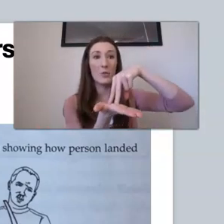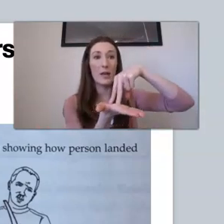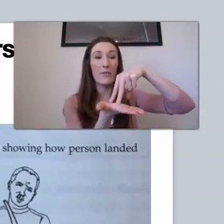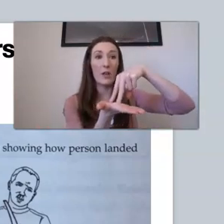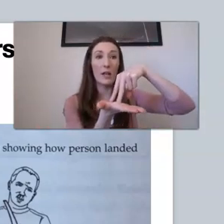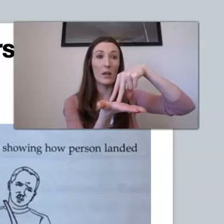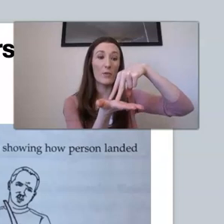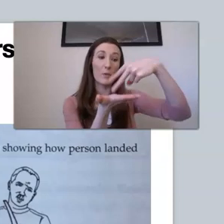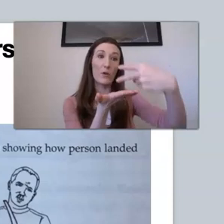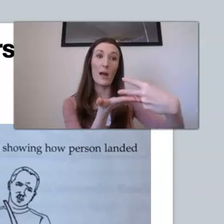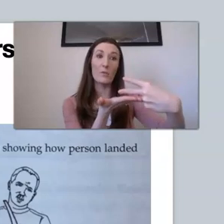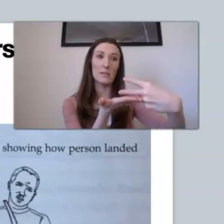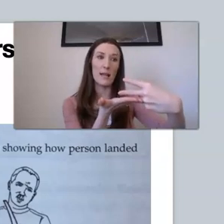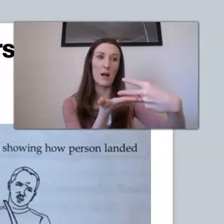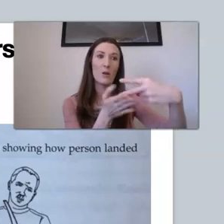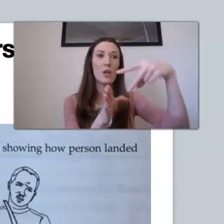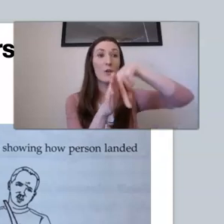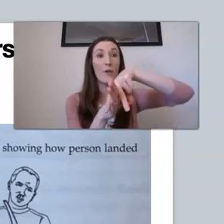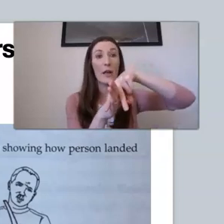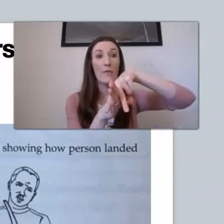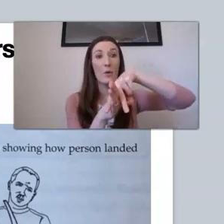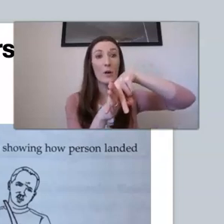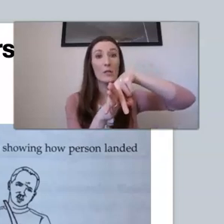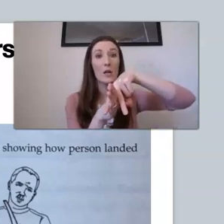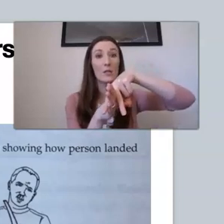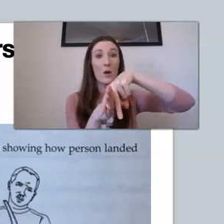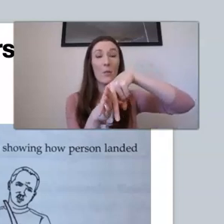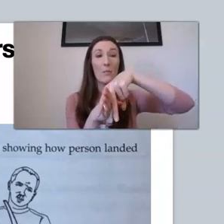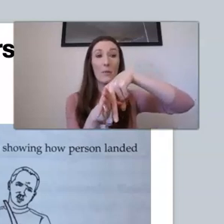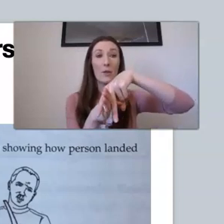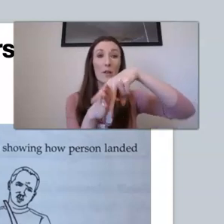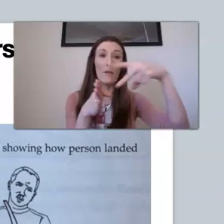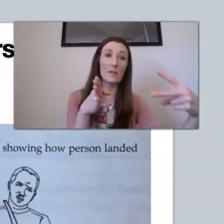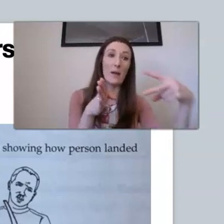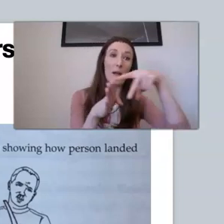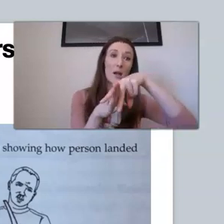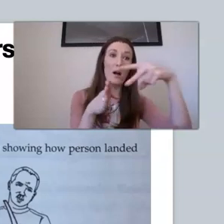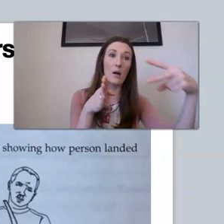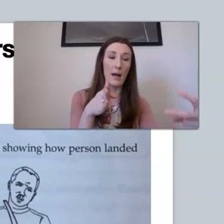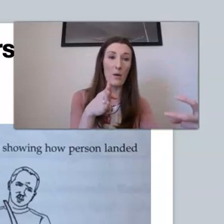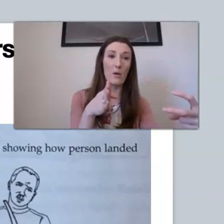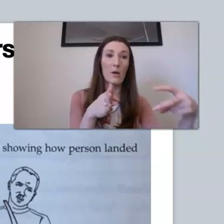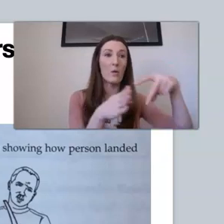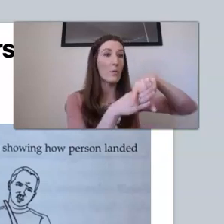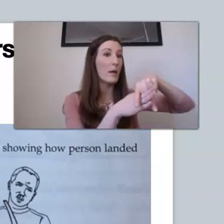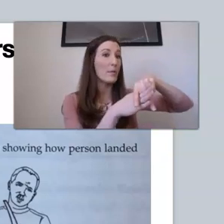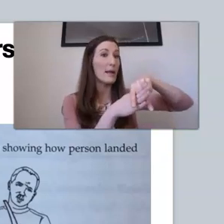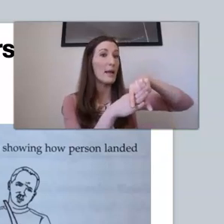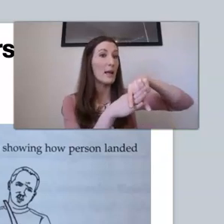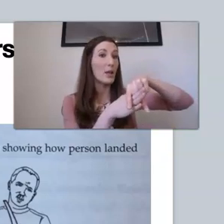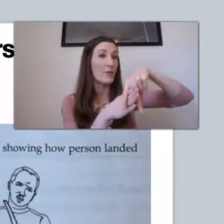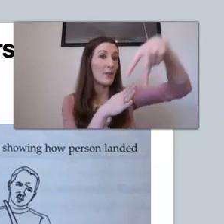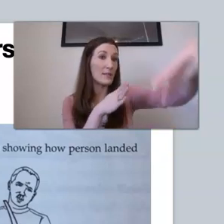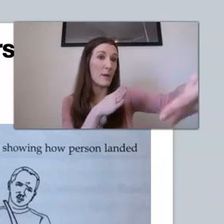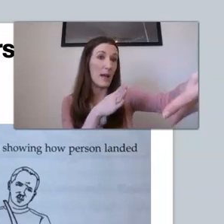instead of doing it falling from the ground down, you're falling off a horse. So maybe you fell off this way, pow. Or